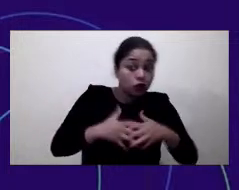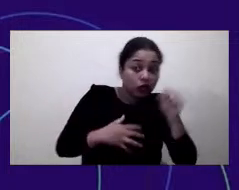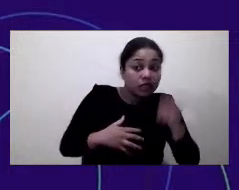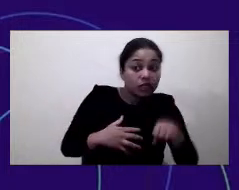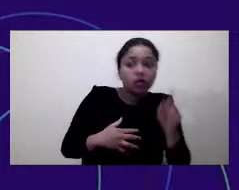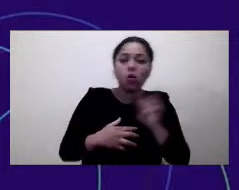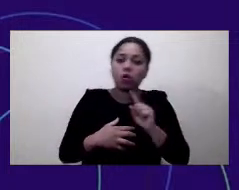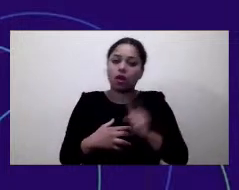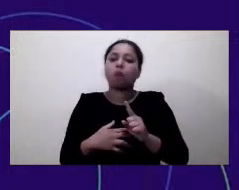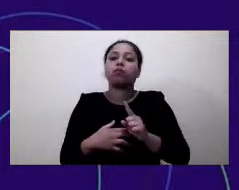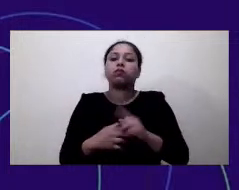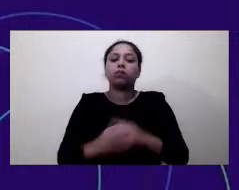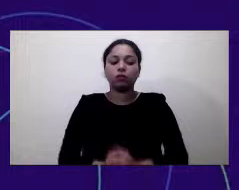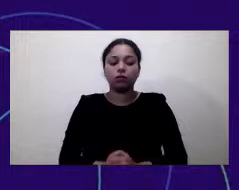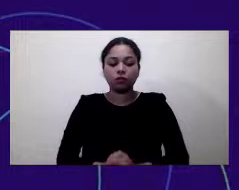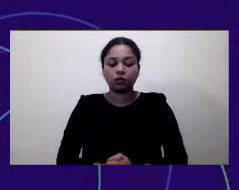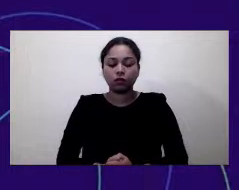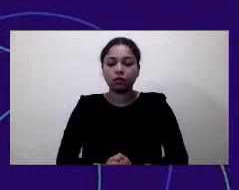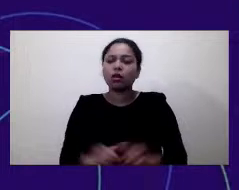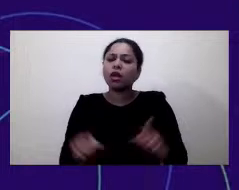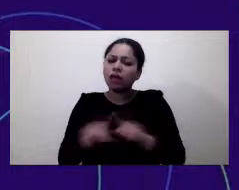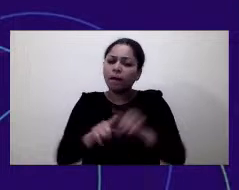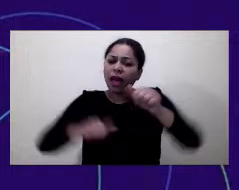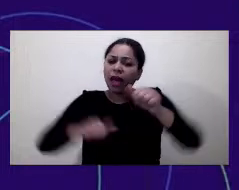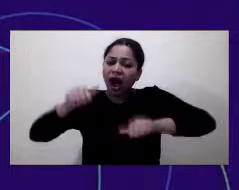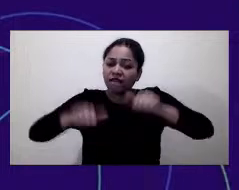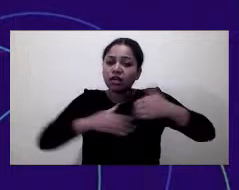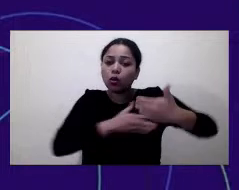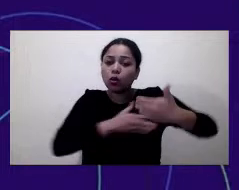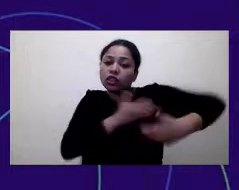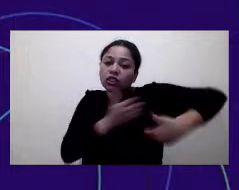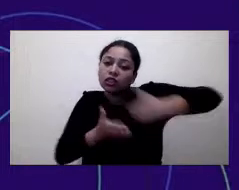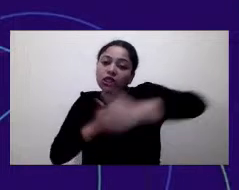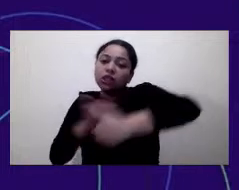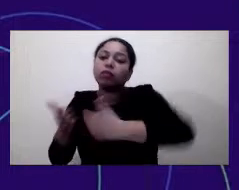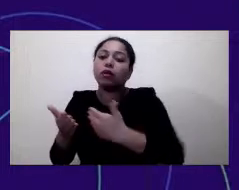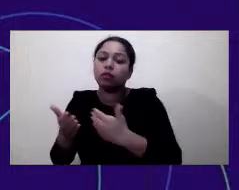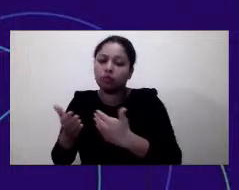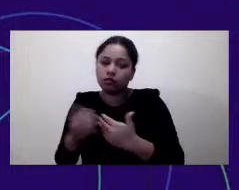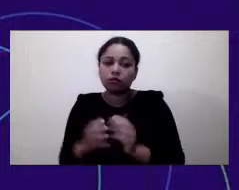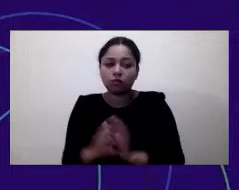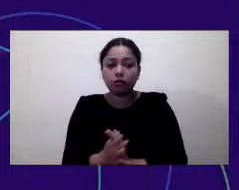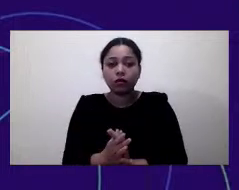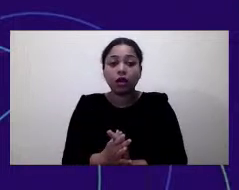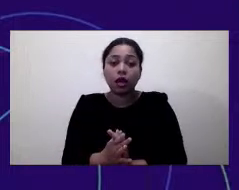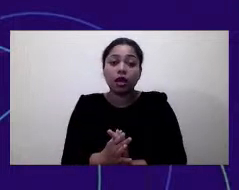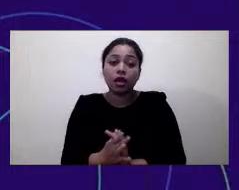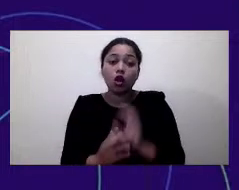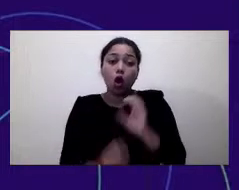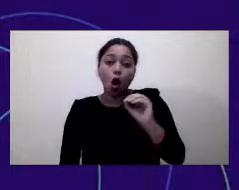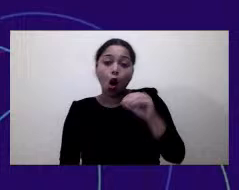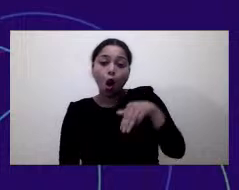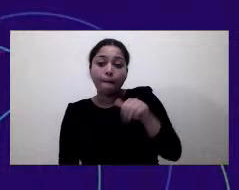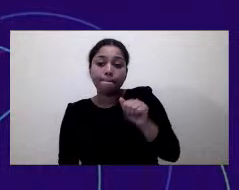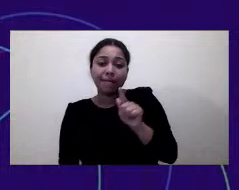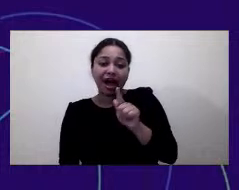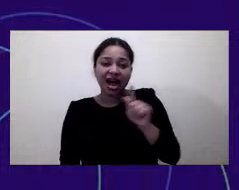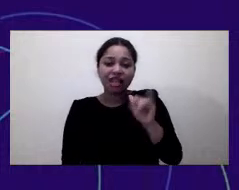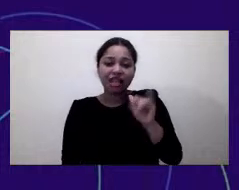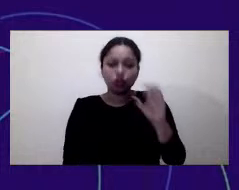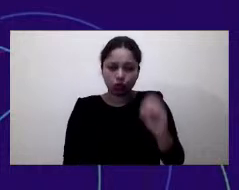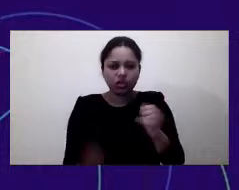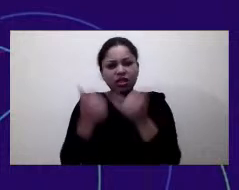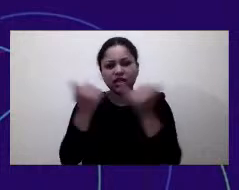And also performance assessment, Omaju defines it as assessment and as measuring the acquisition of specific